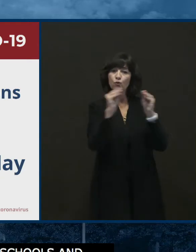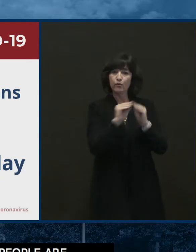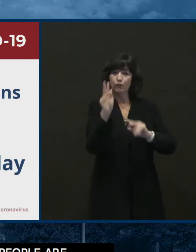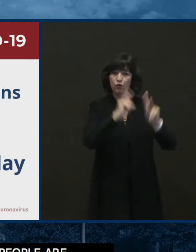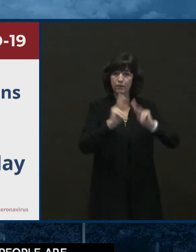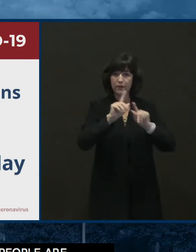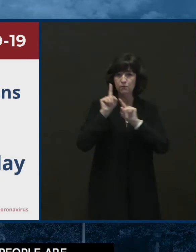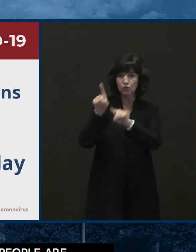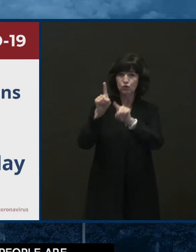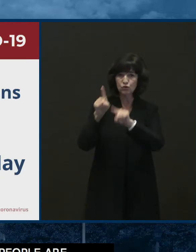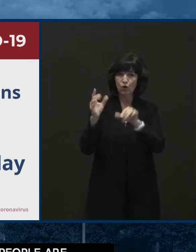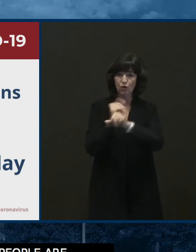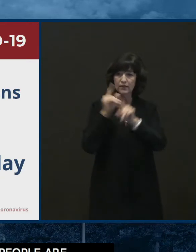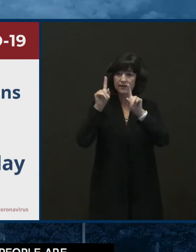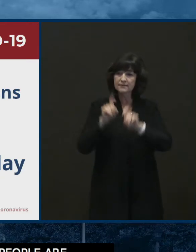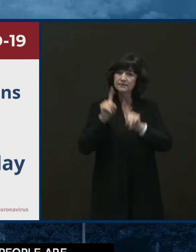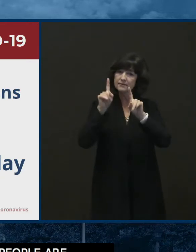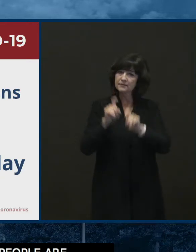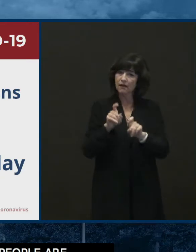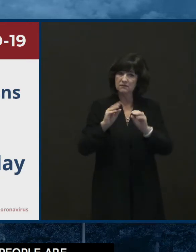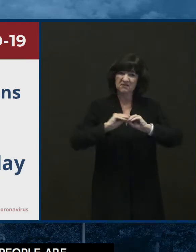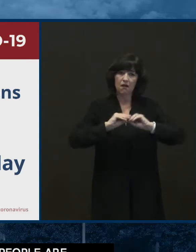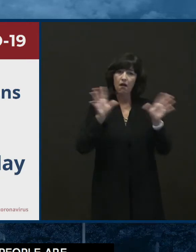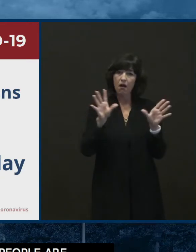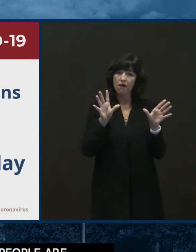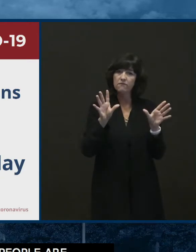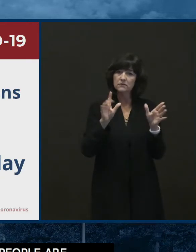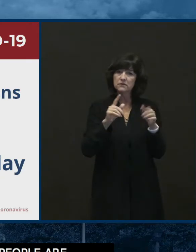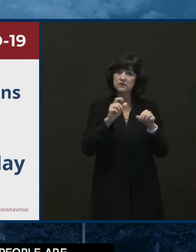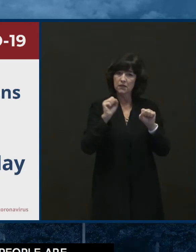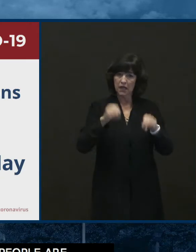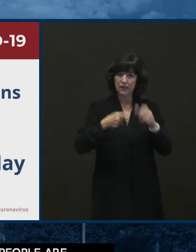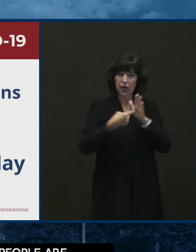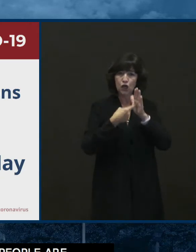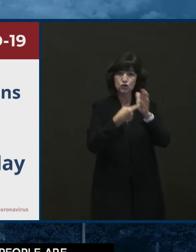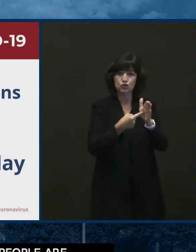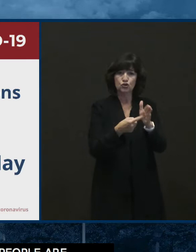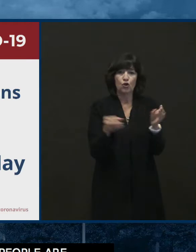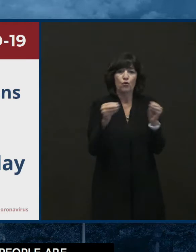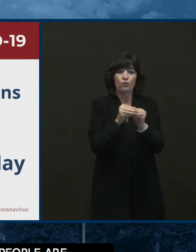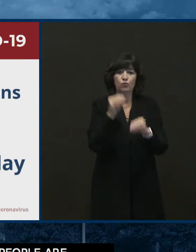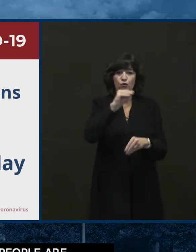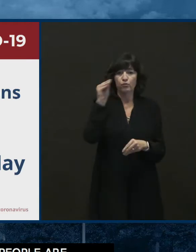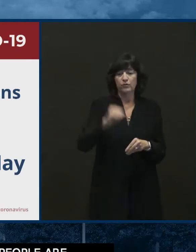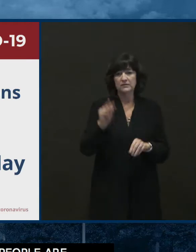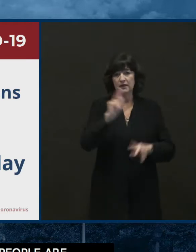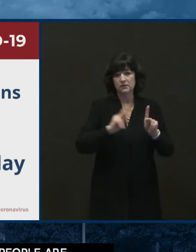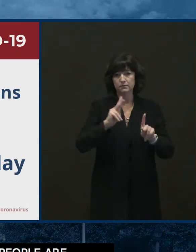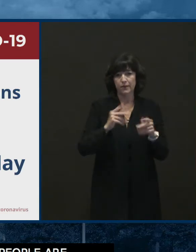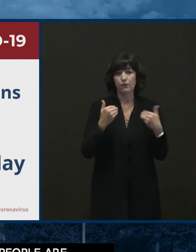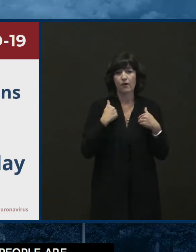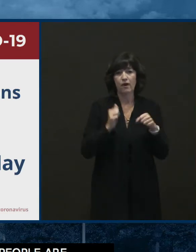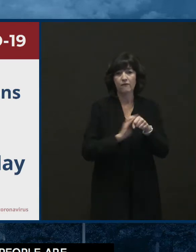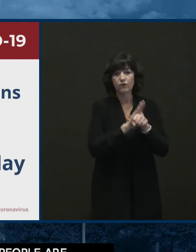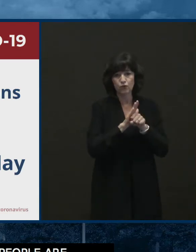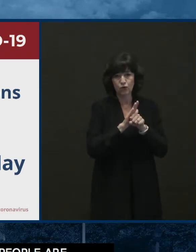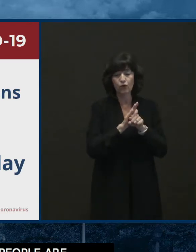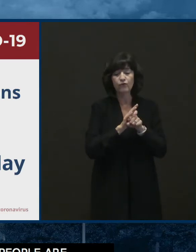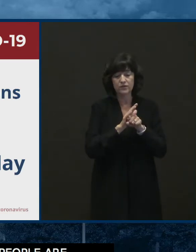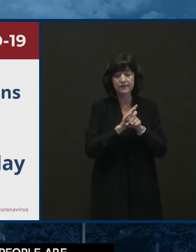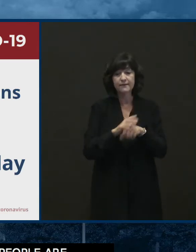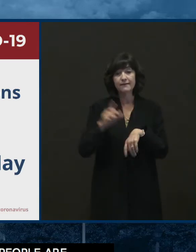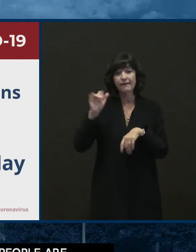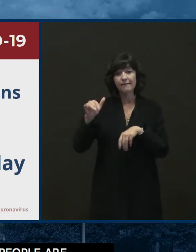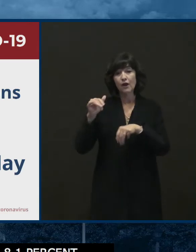8.1%. Obviously, that's somewhat concerning. Our target for the World Health Organization is 5% positive.